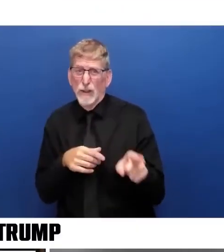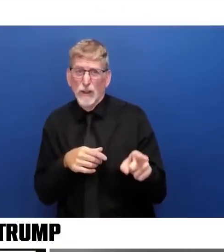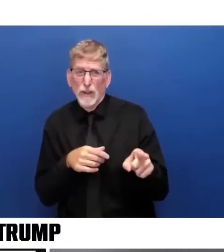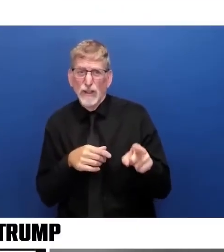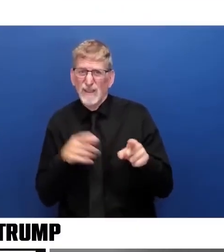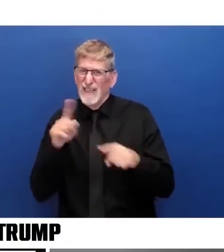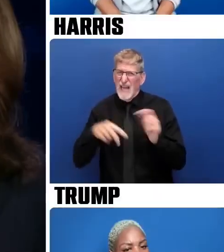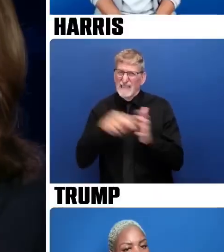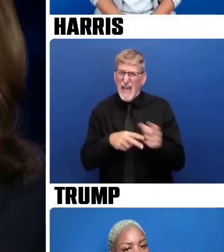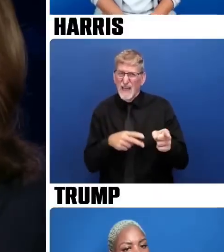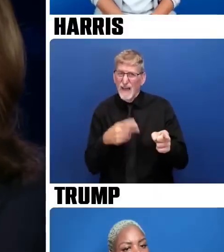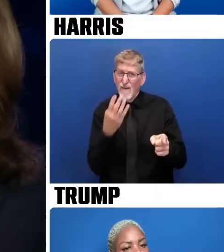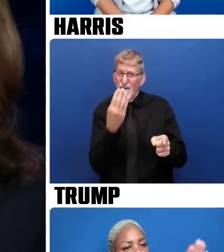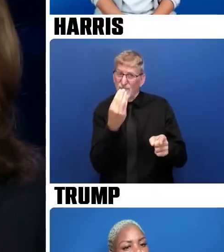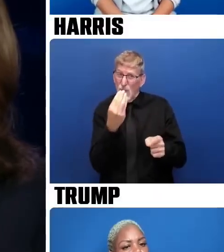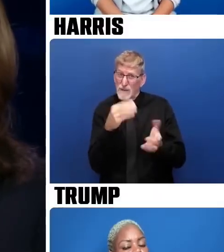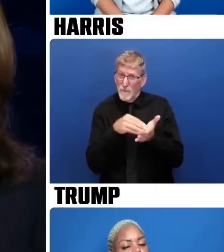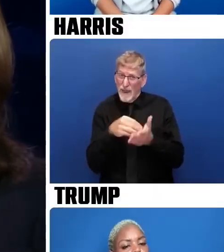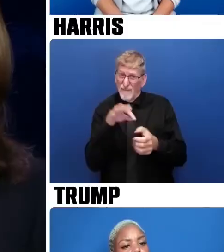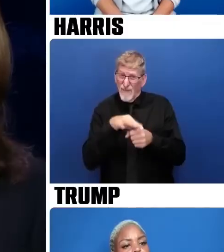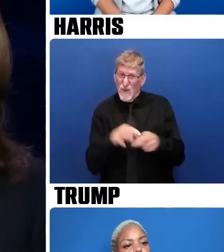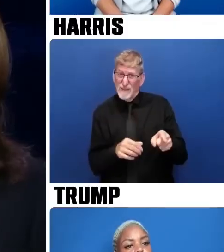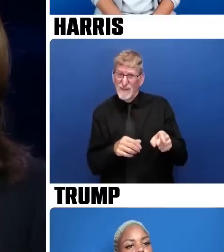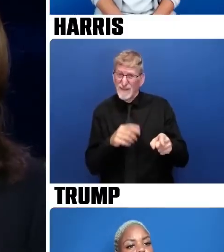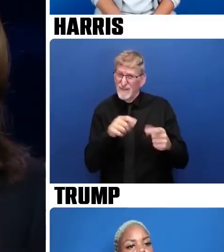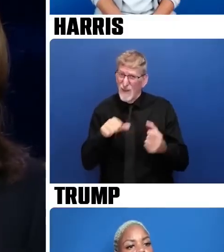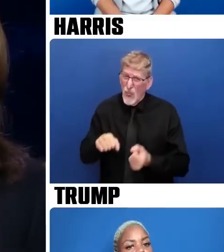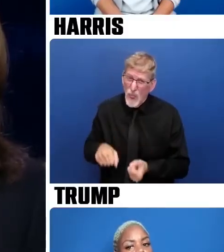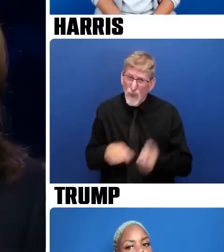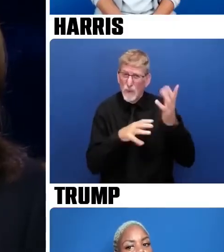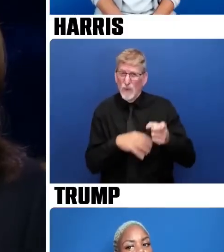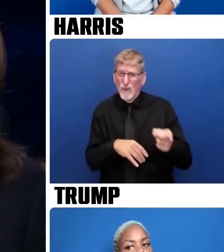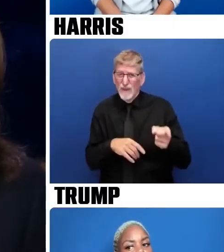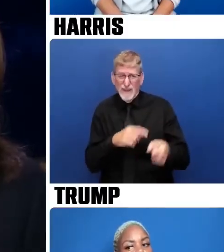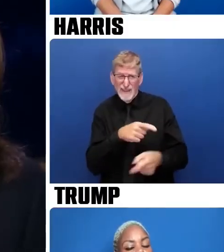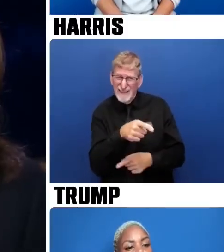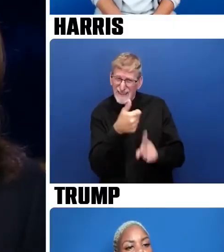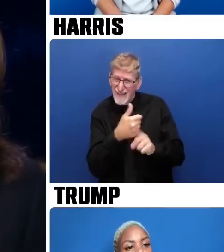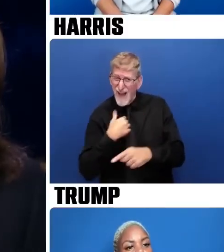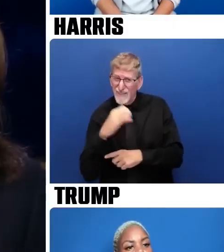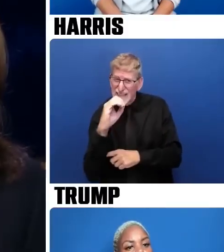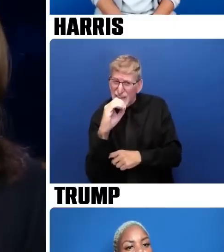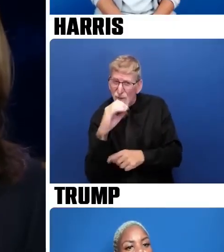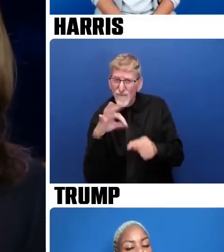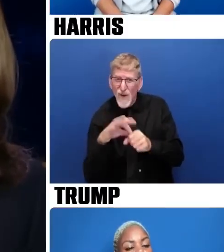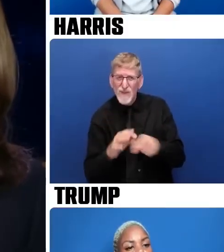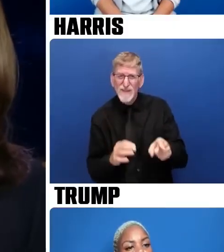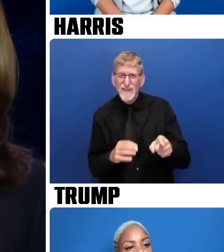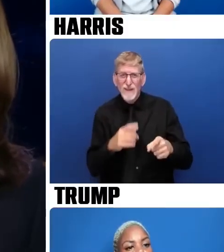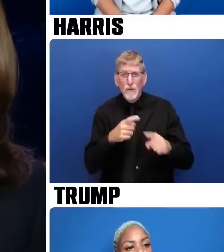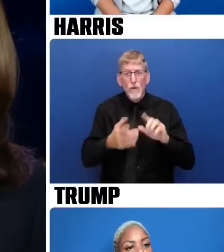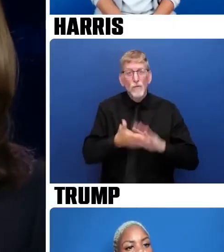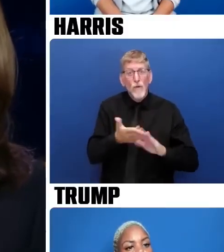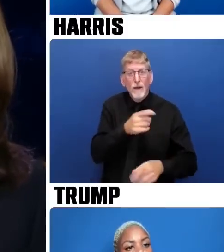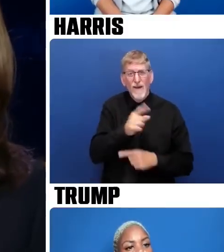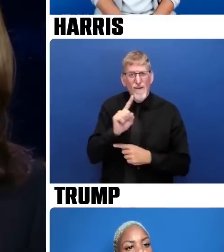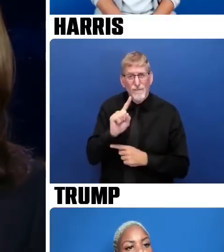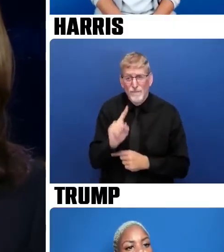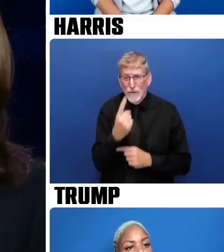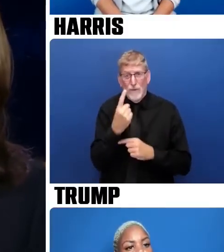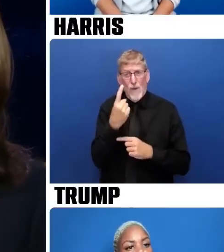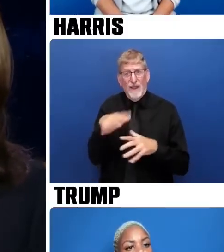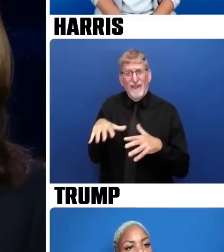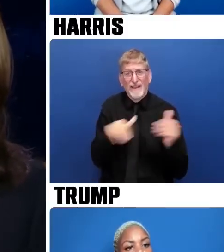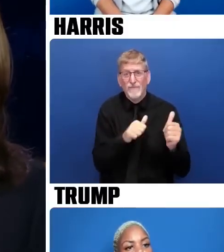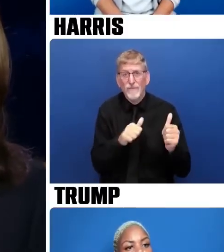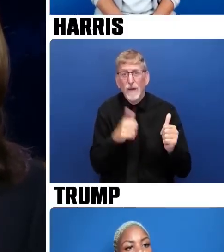out. She got 0 votes. And when she ran, she was the first one to leave because she failed. And now she's running.